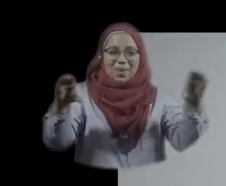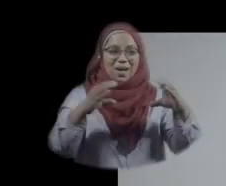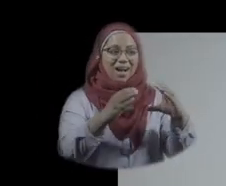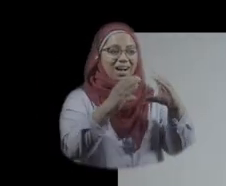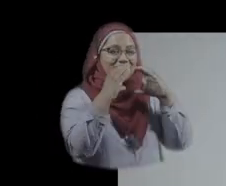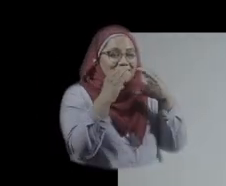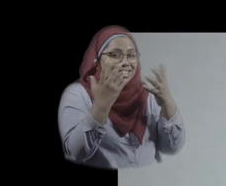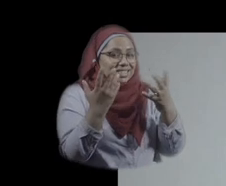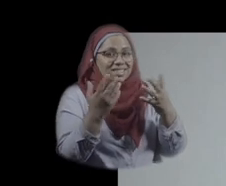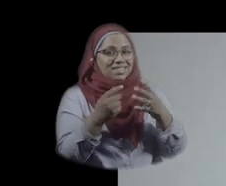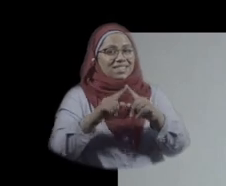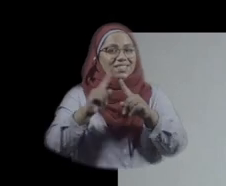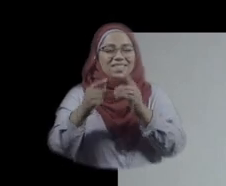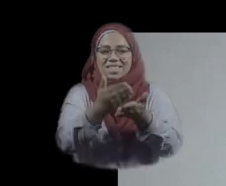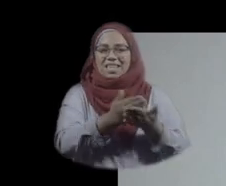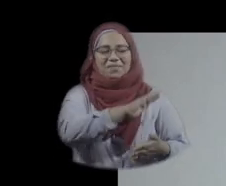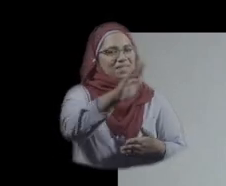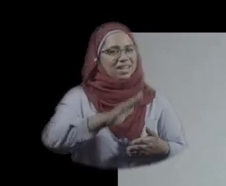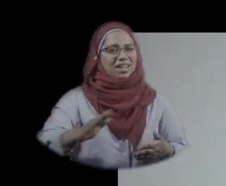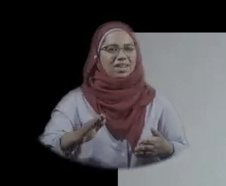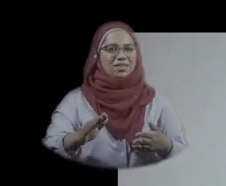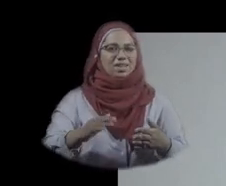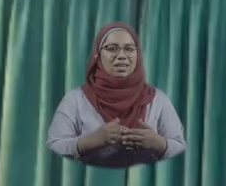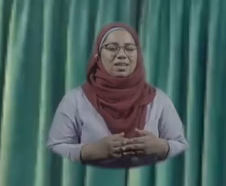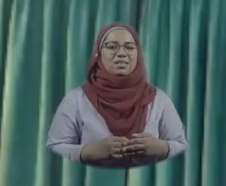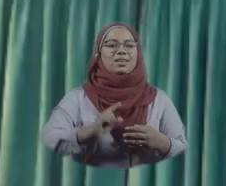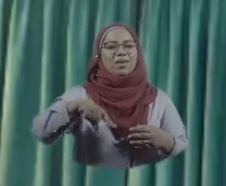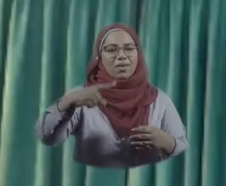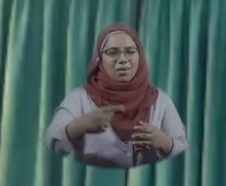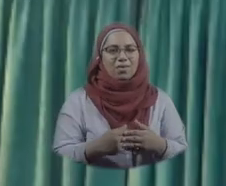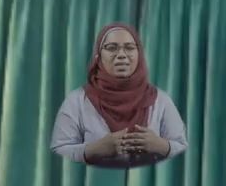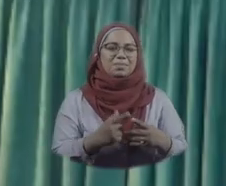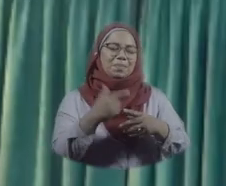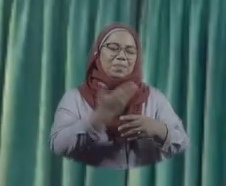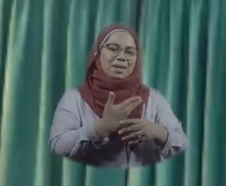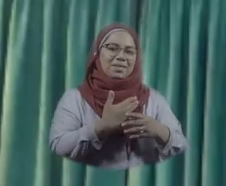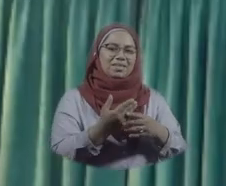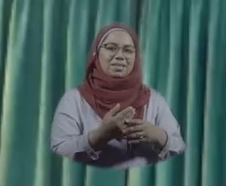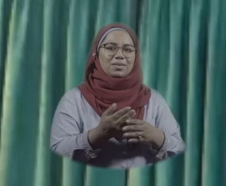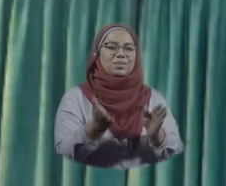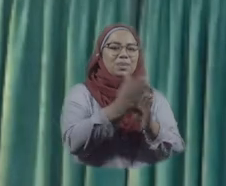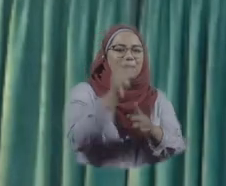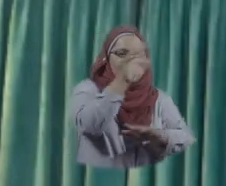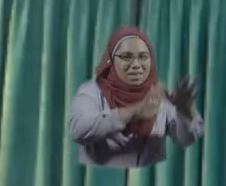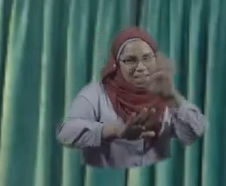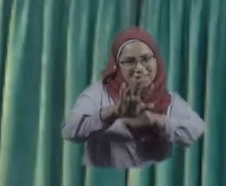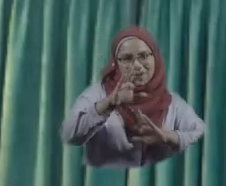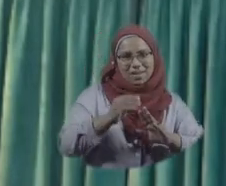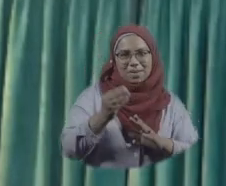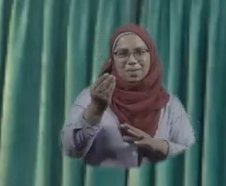Submarine, I didn't save in this Maraka. I'm going to reach a check made for them again. I'm going to draw the plan.